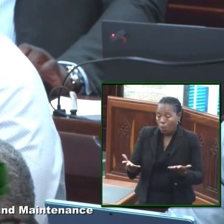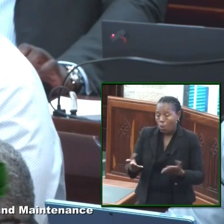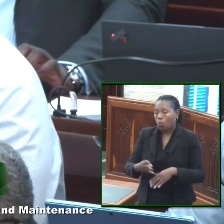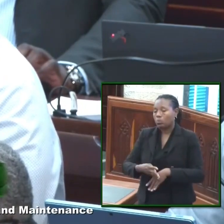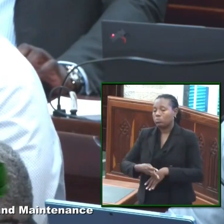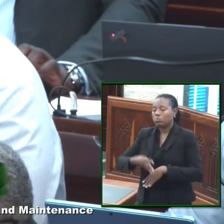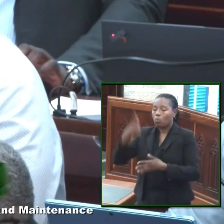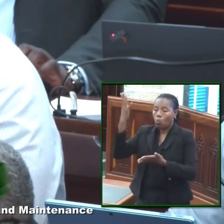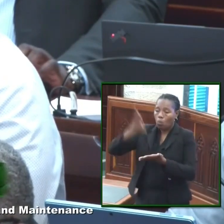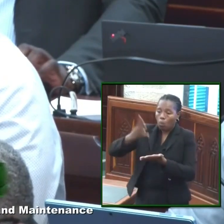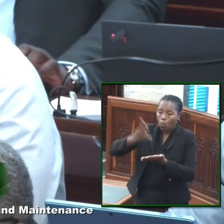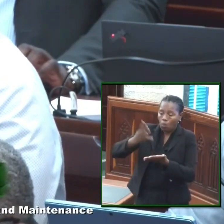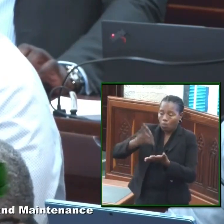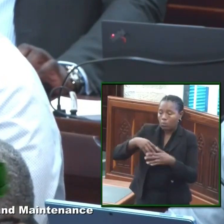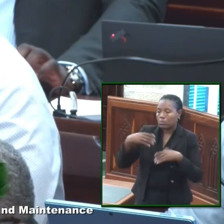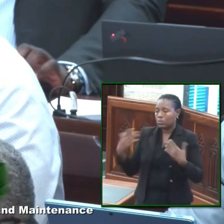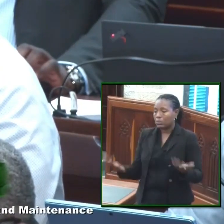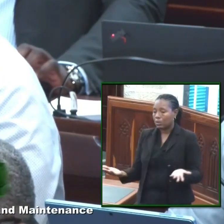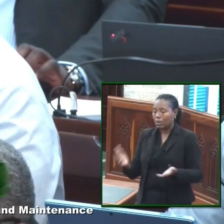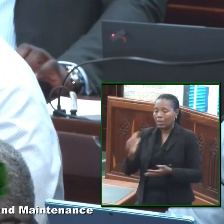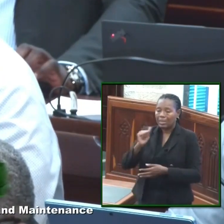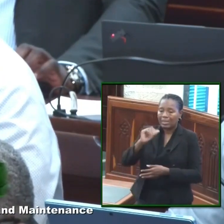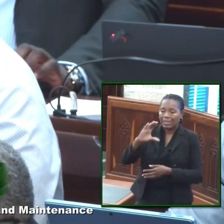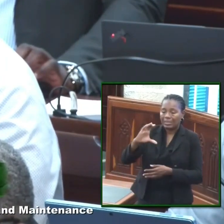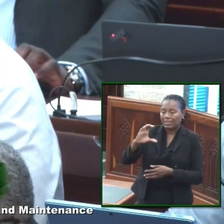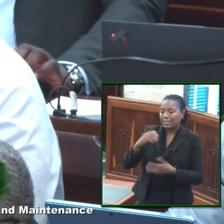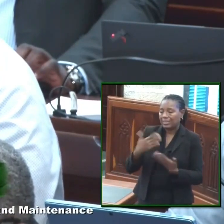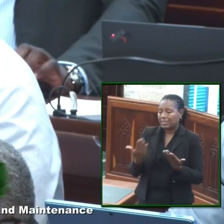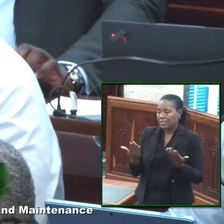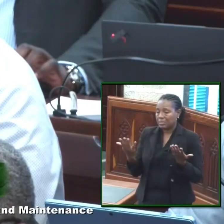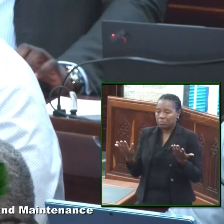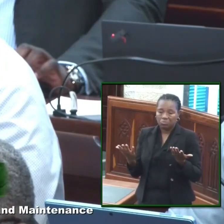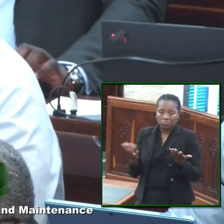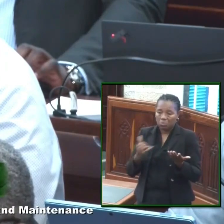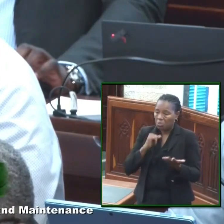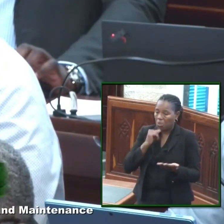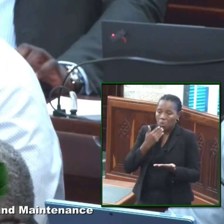ingress, inefficient air conditioning systems that have